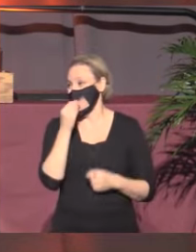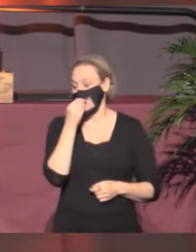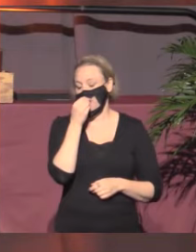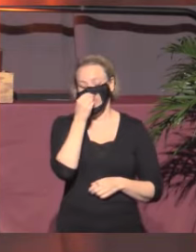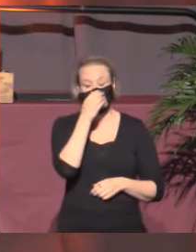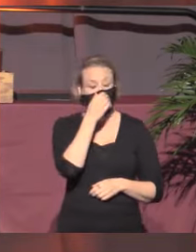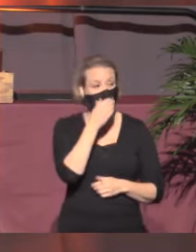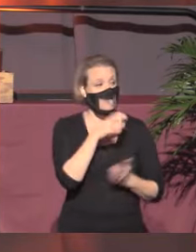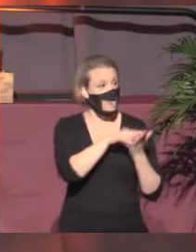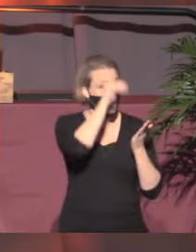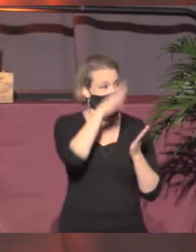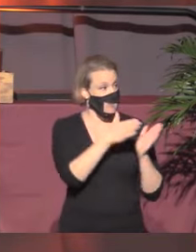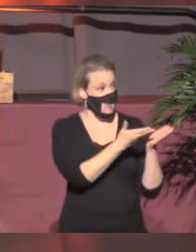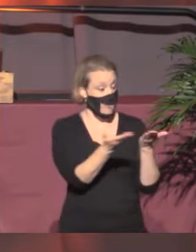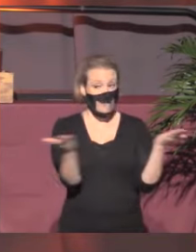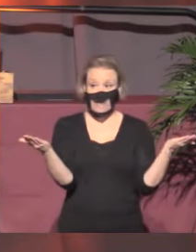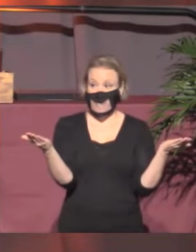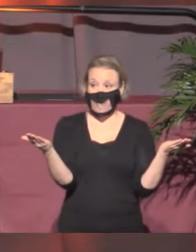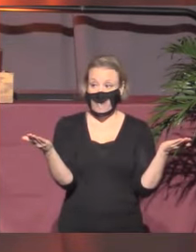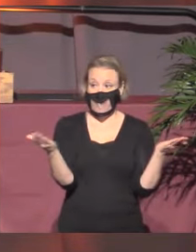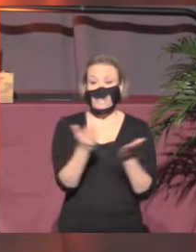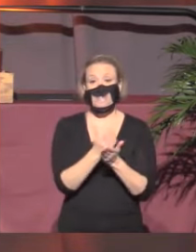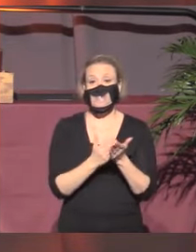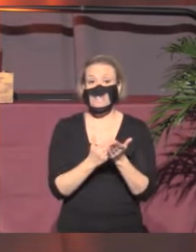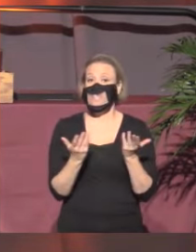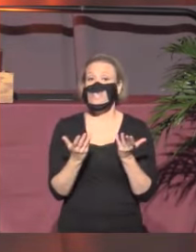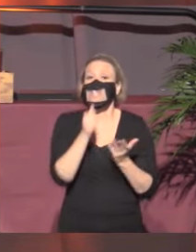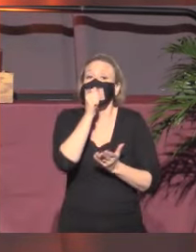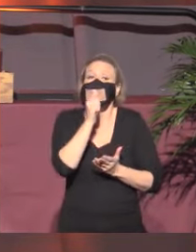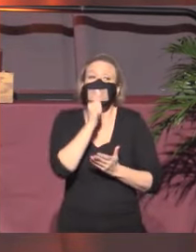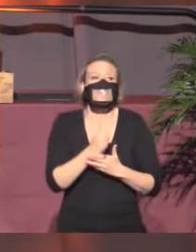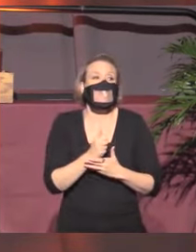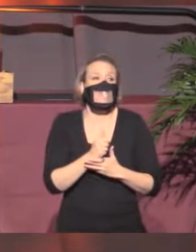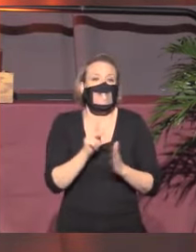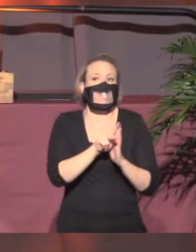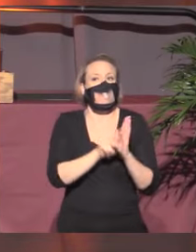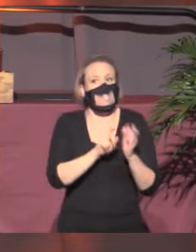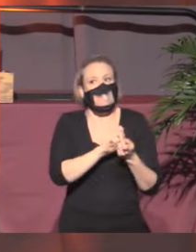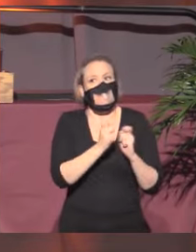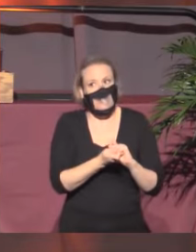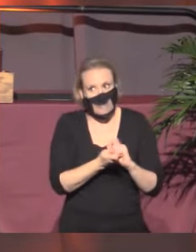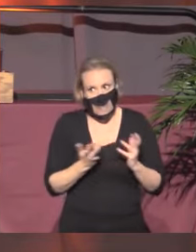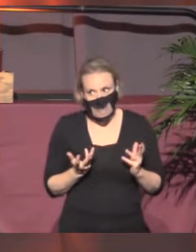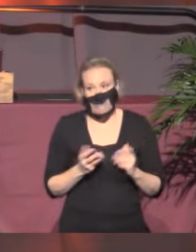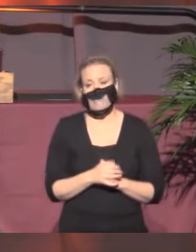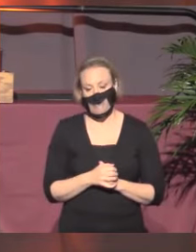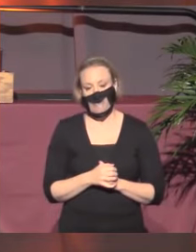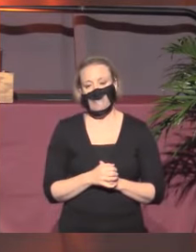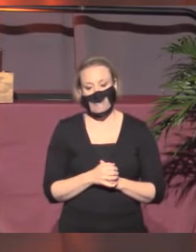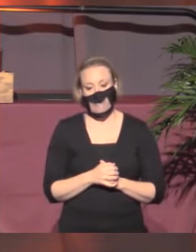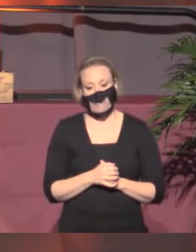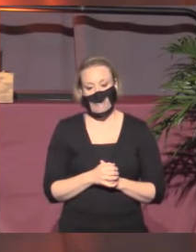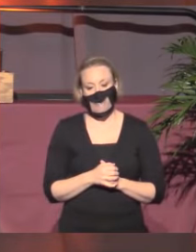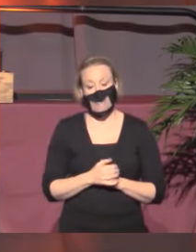As students, some of you had to endure policy changes impacting your family. The travel